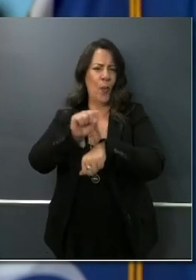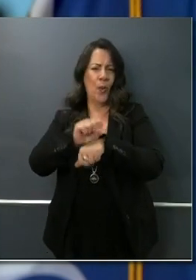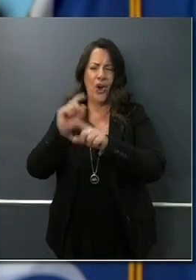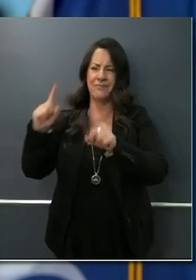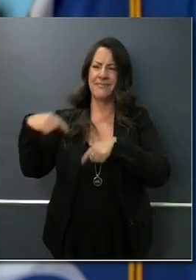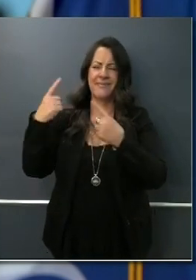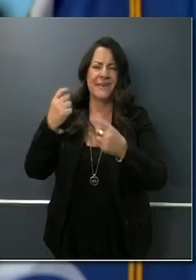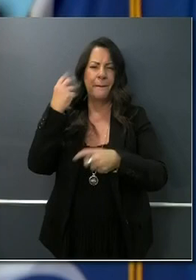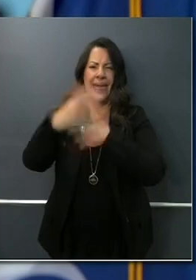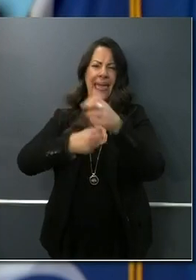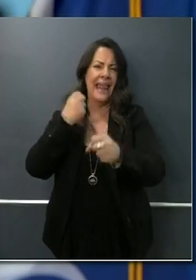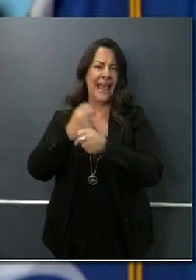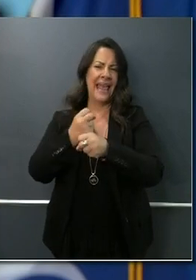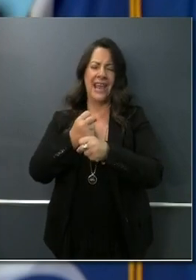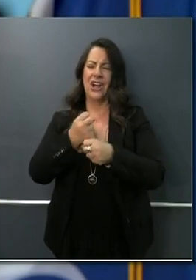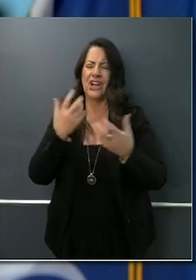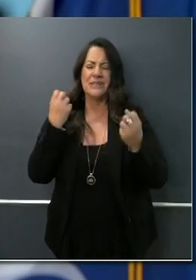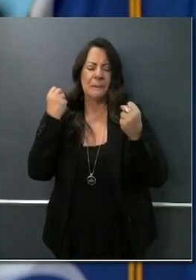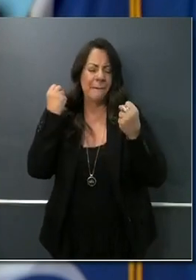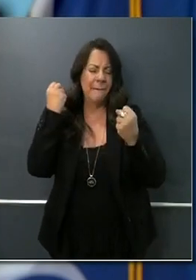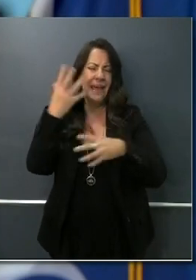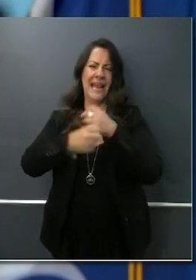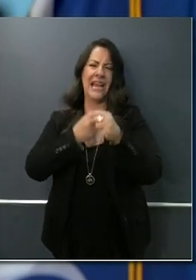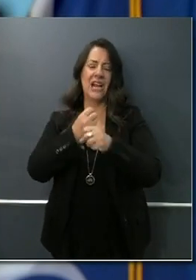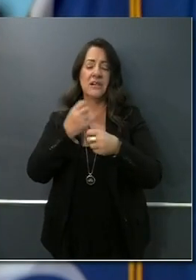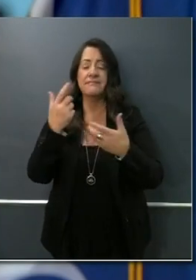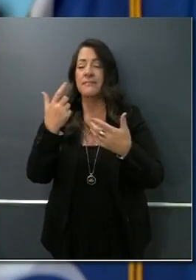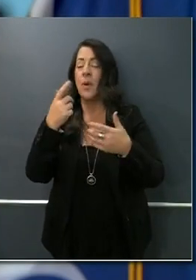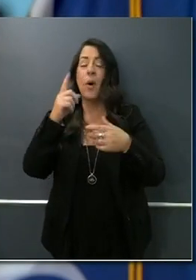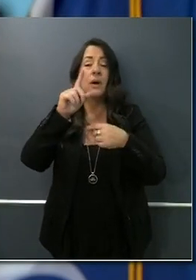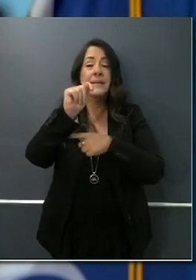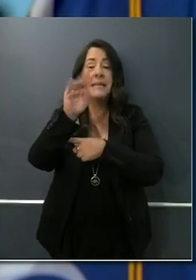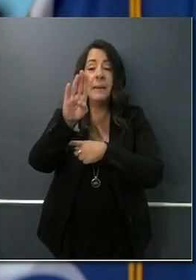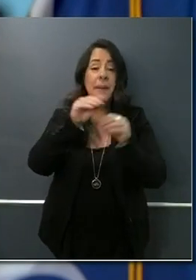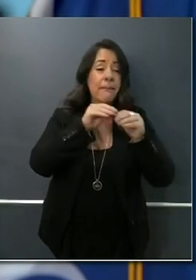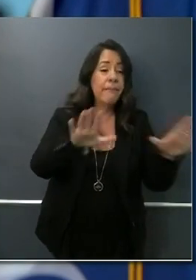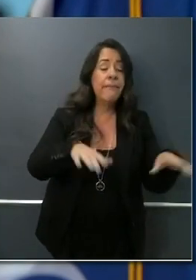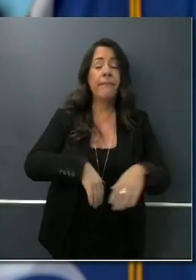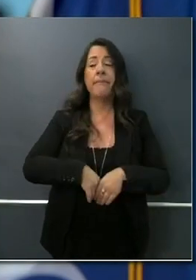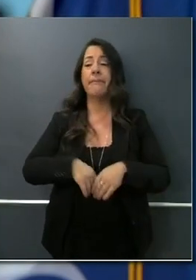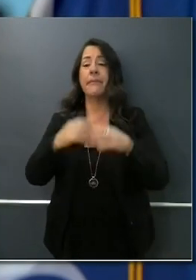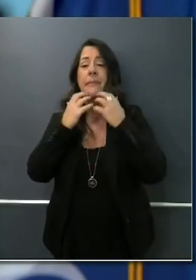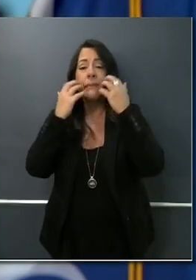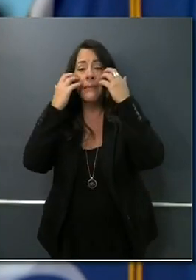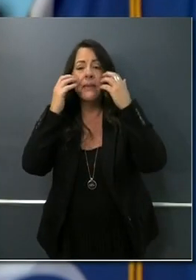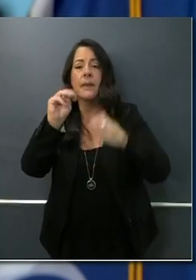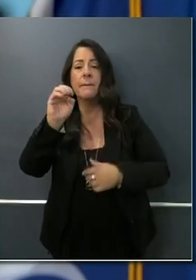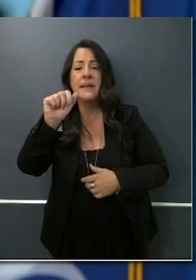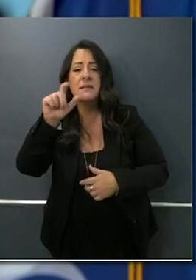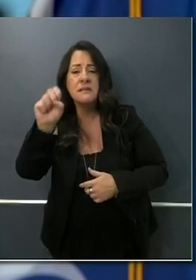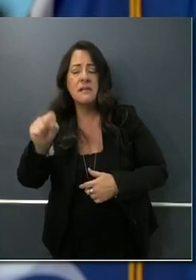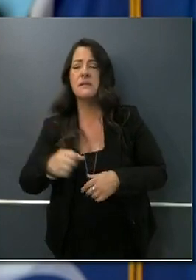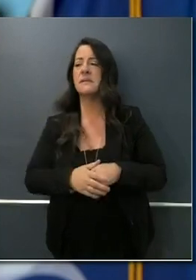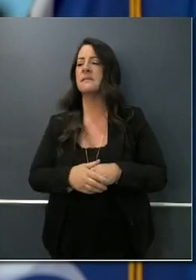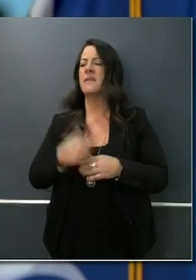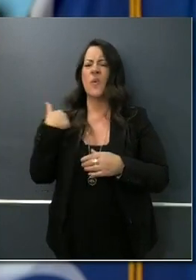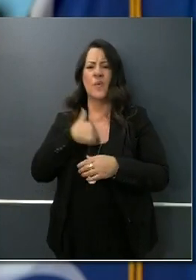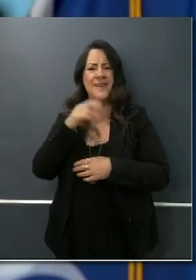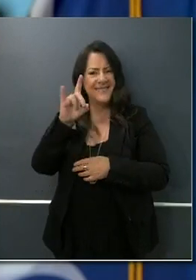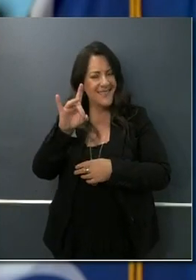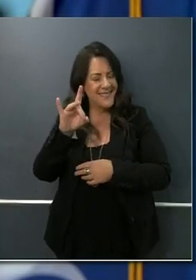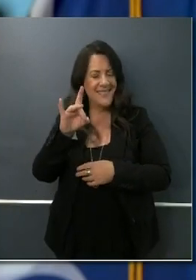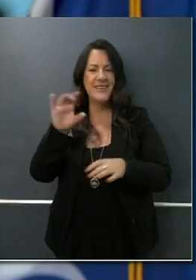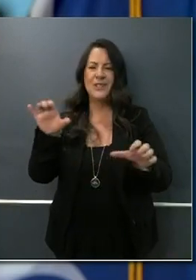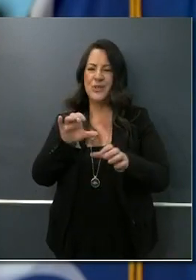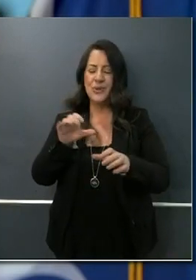and years, decades in the state of California. TB, measles. Substantively, you'll see a lot of work in this space